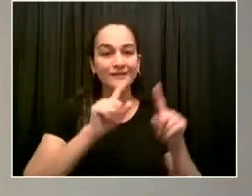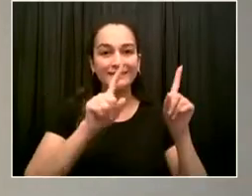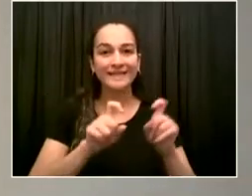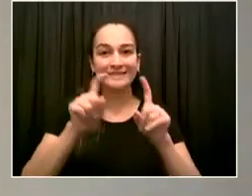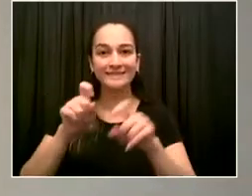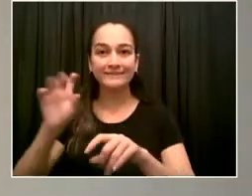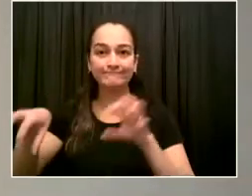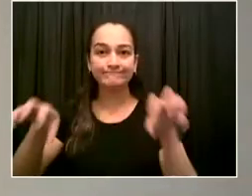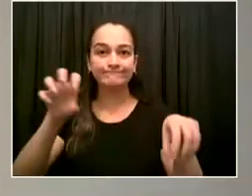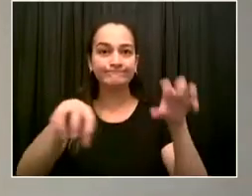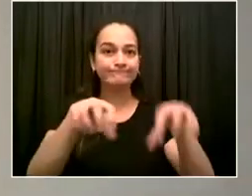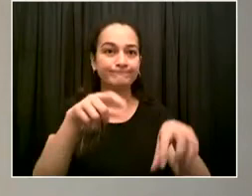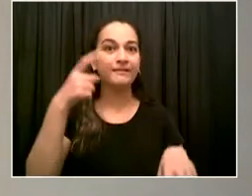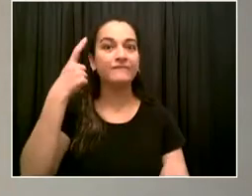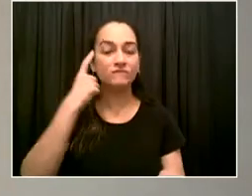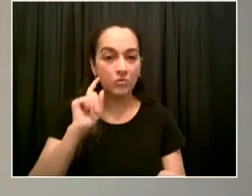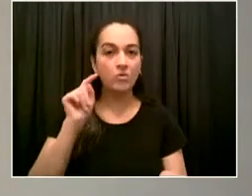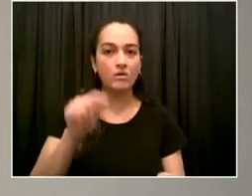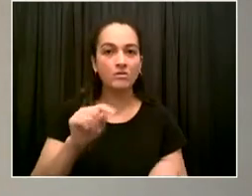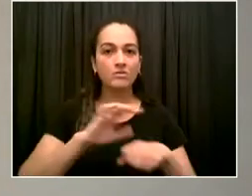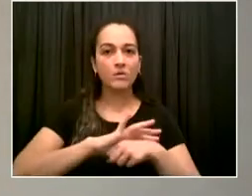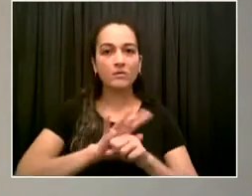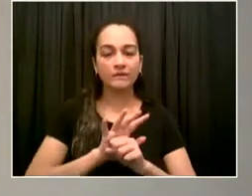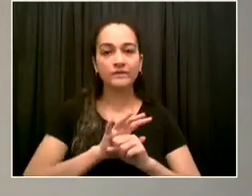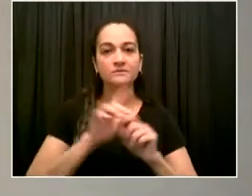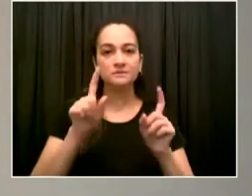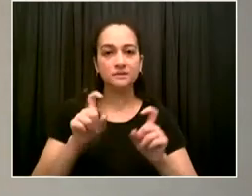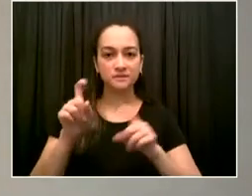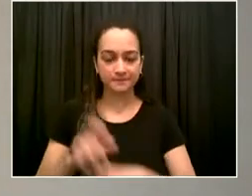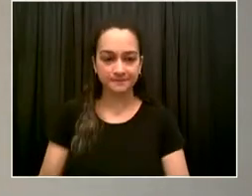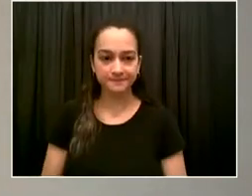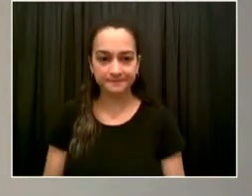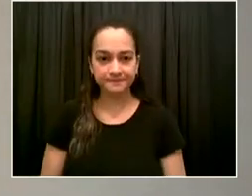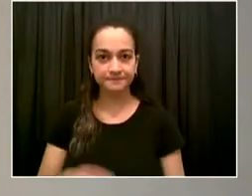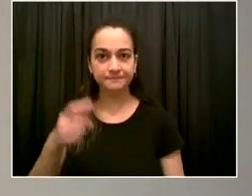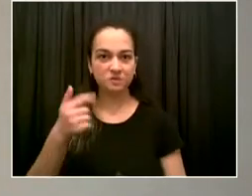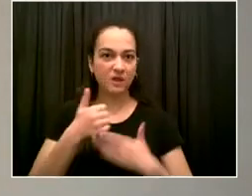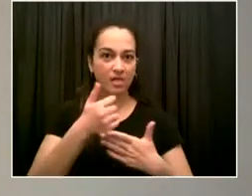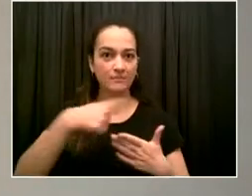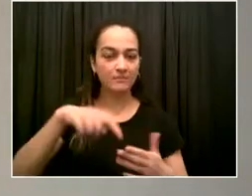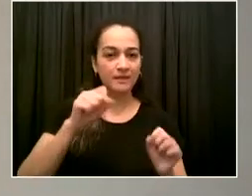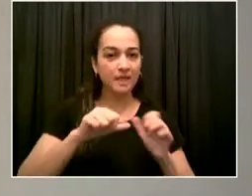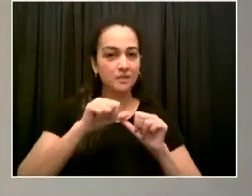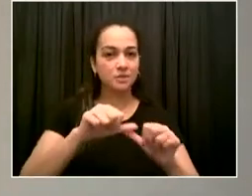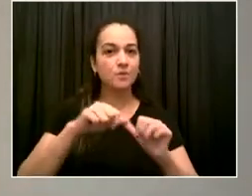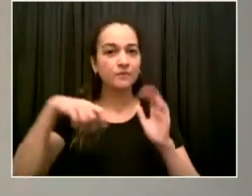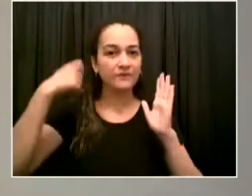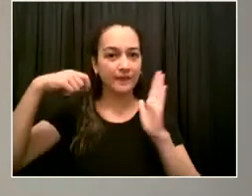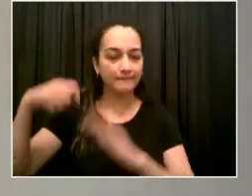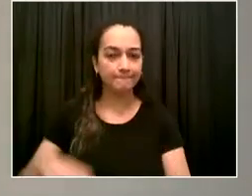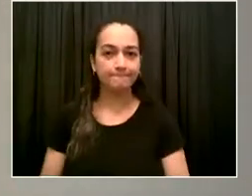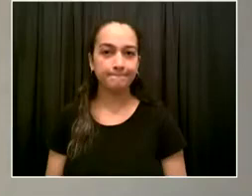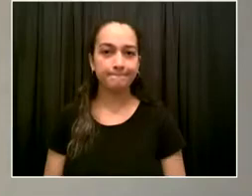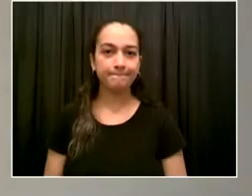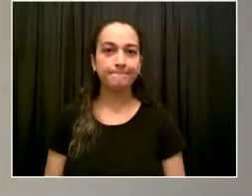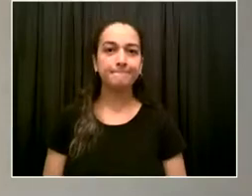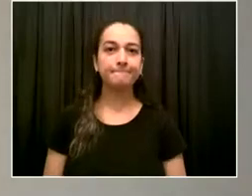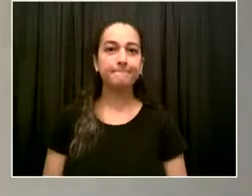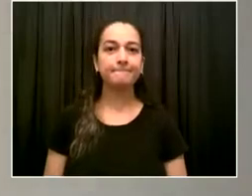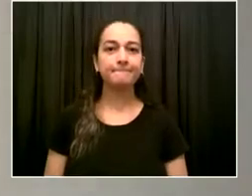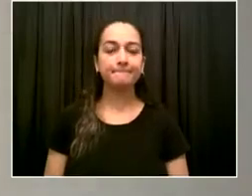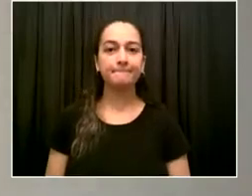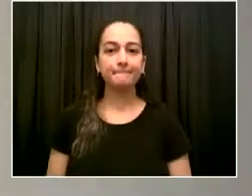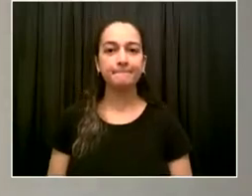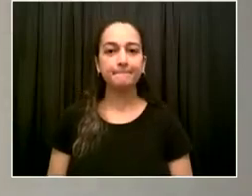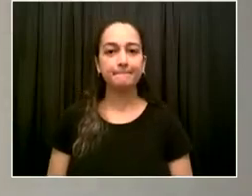shows and all of that stuff. And as an actor, and I think the actors and ourselves, we are the most vulnerable people because we are the